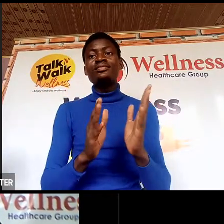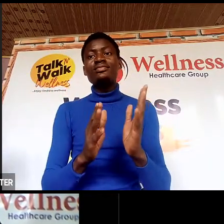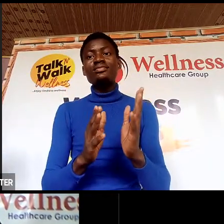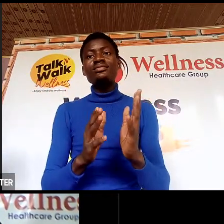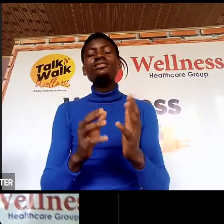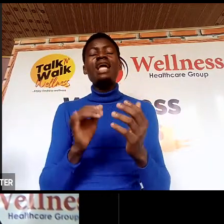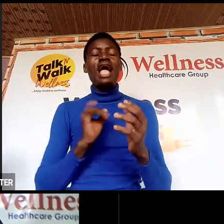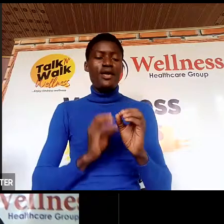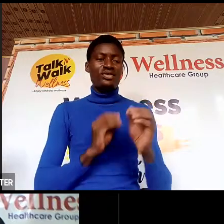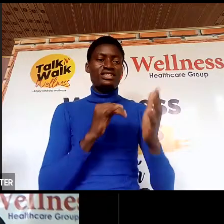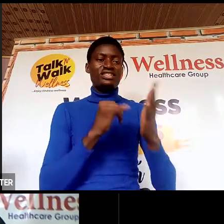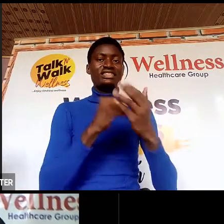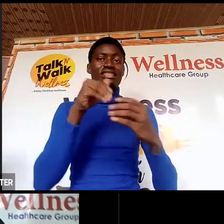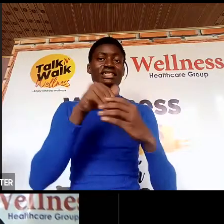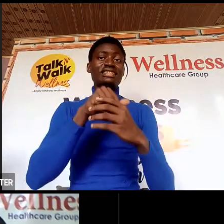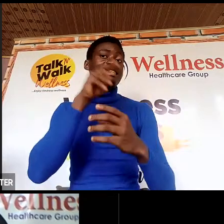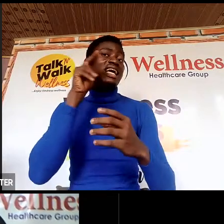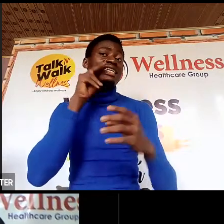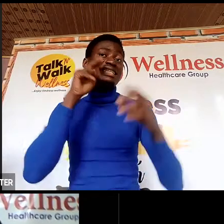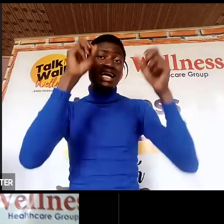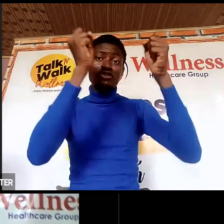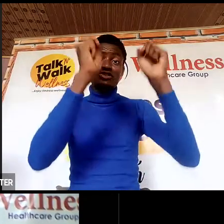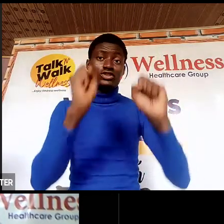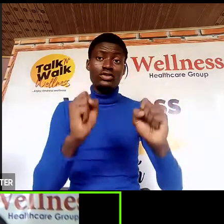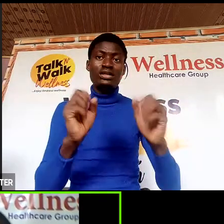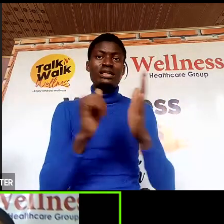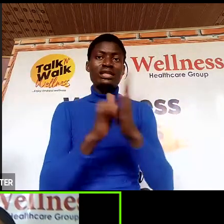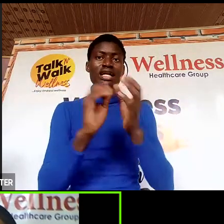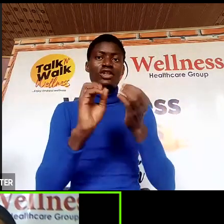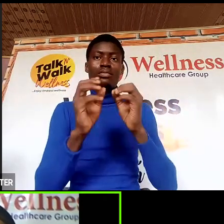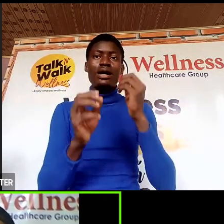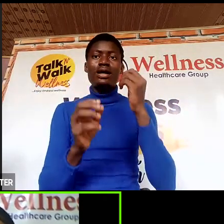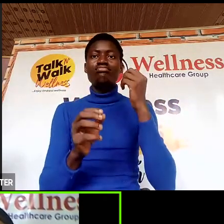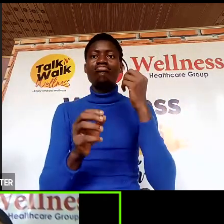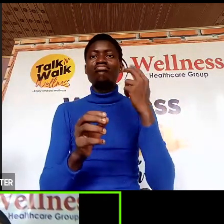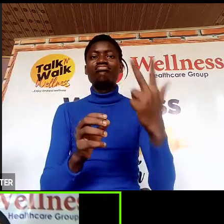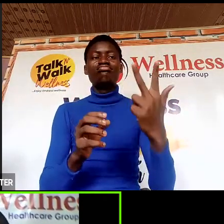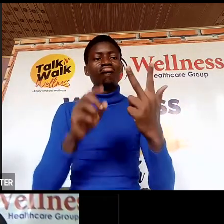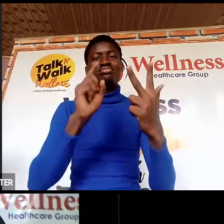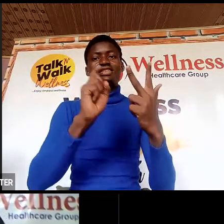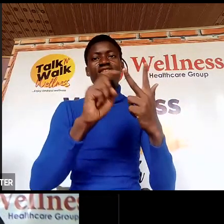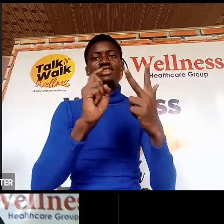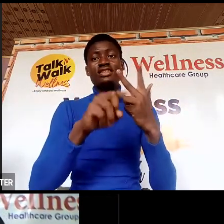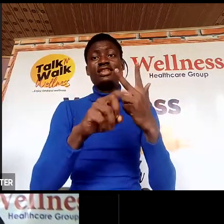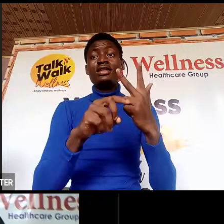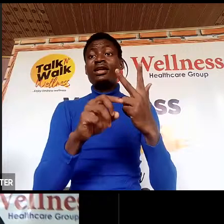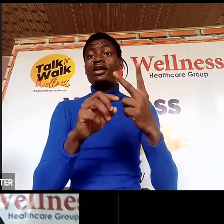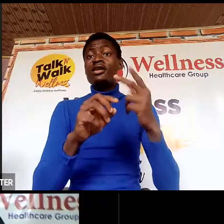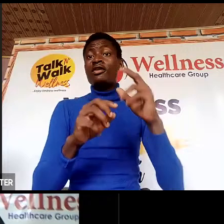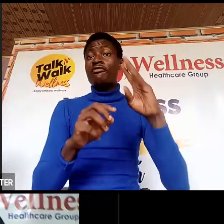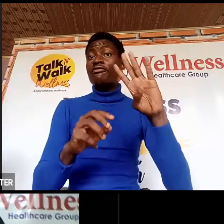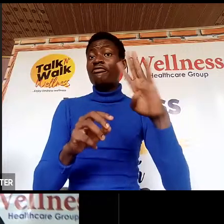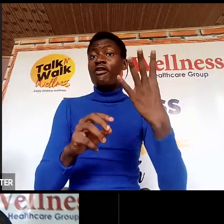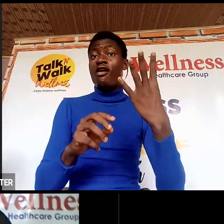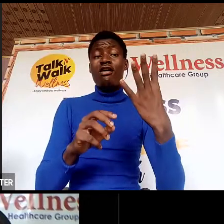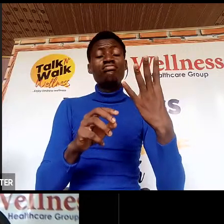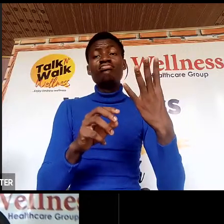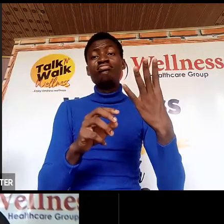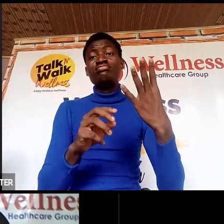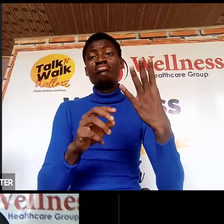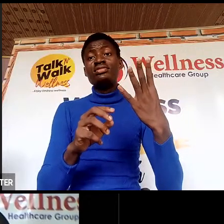say, which is budgeting. Number 4, which we've talked about all the while, is about savings and